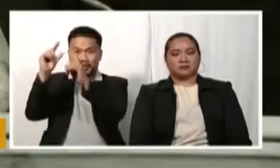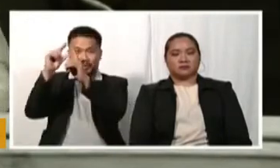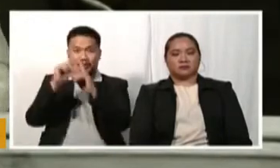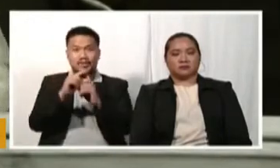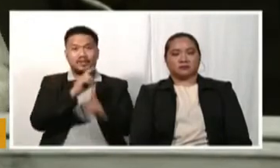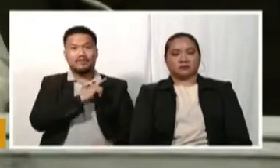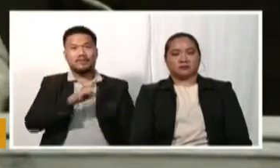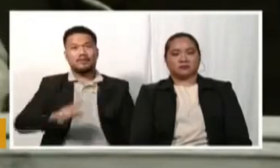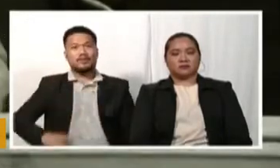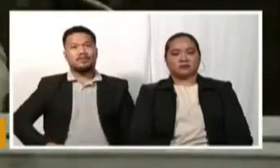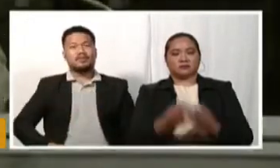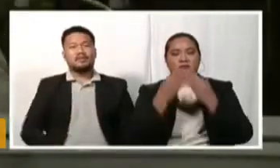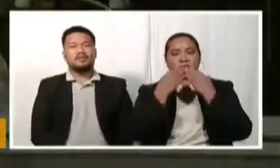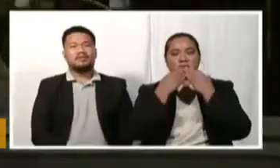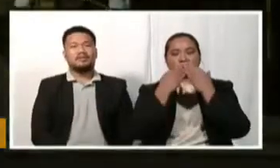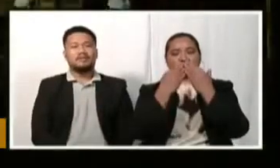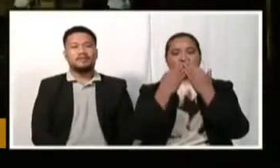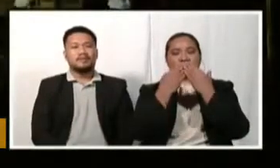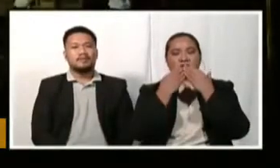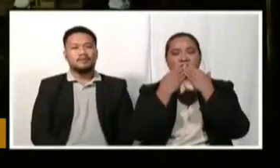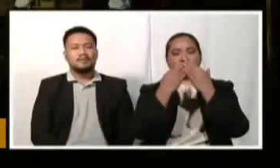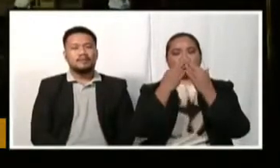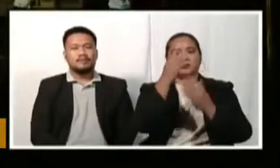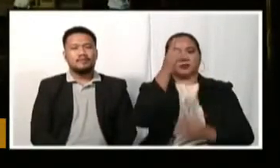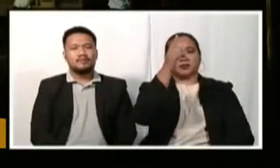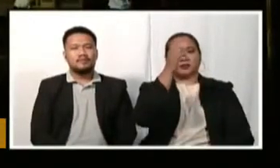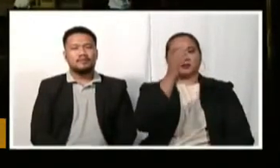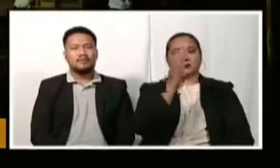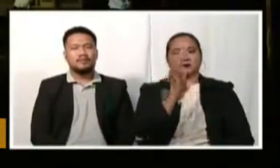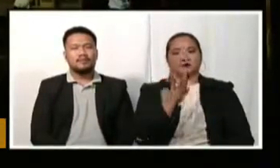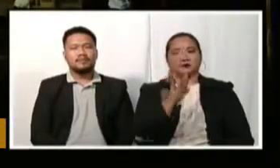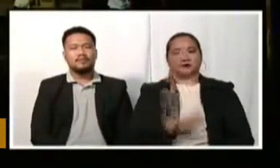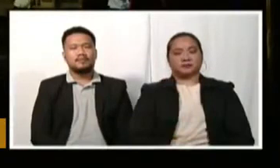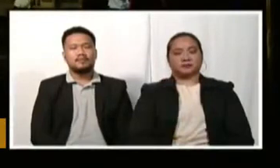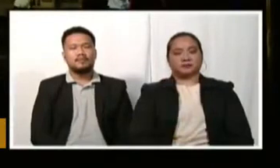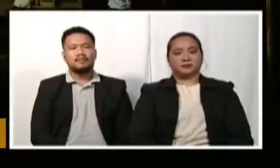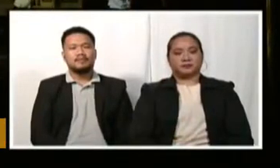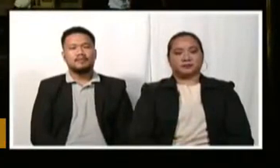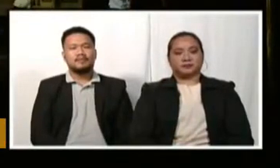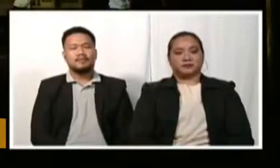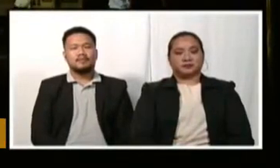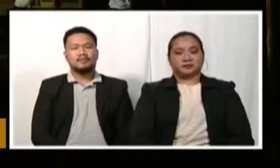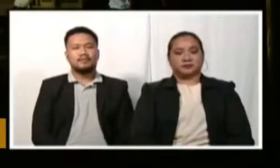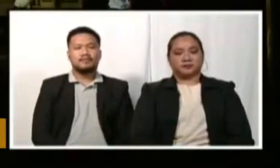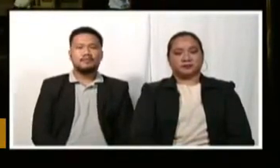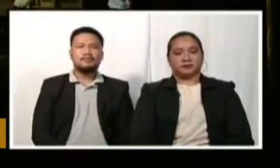The word of the Lord. Thanks be to God.